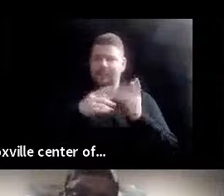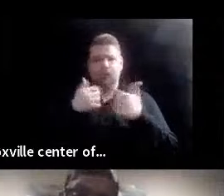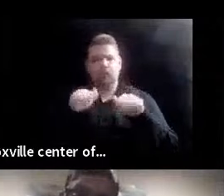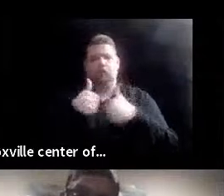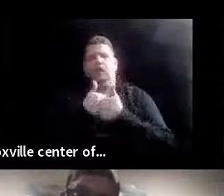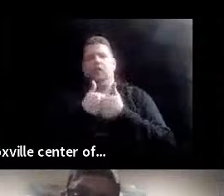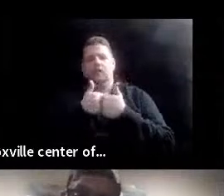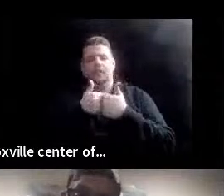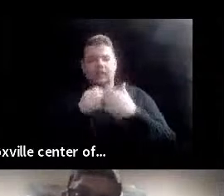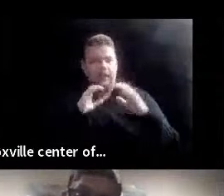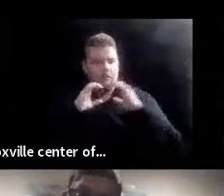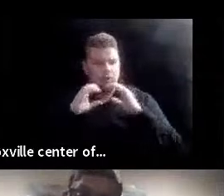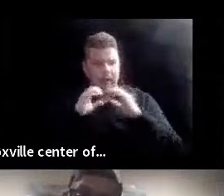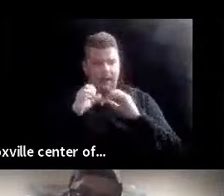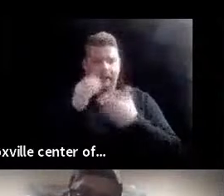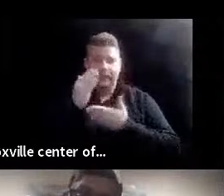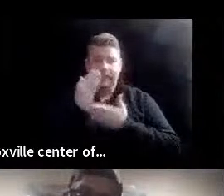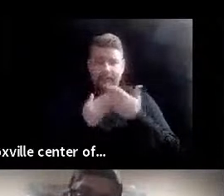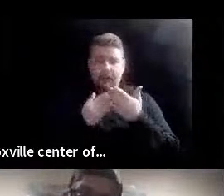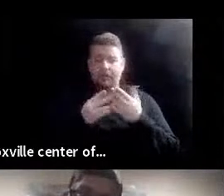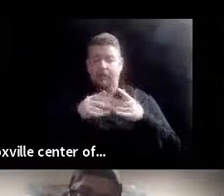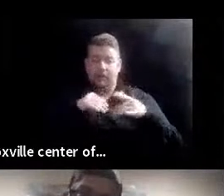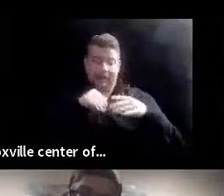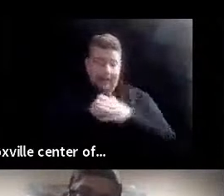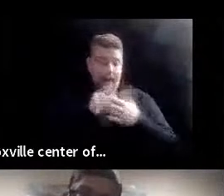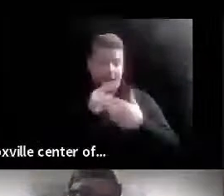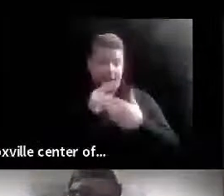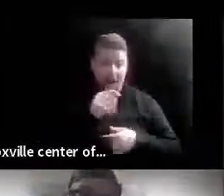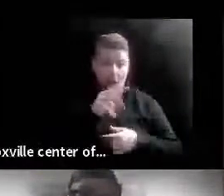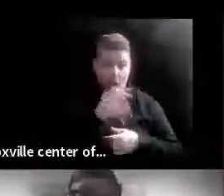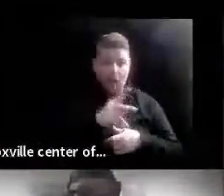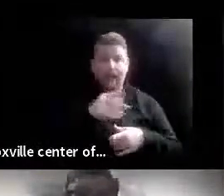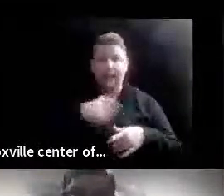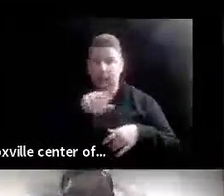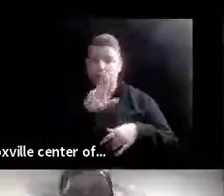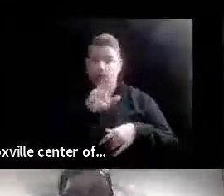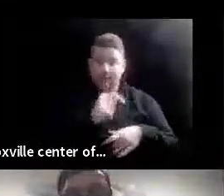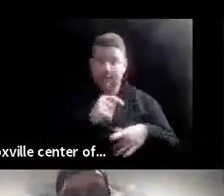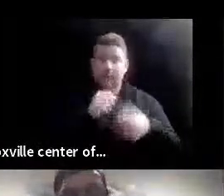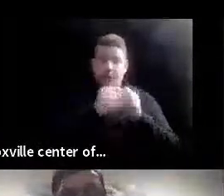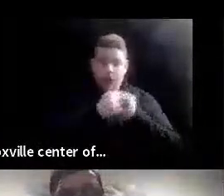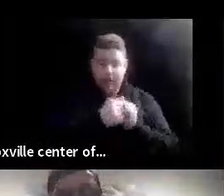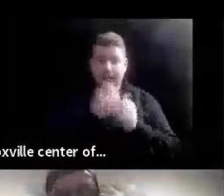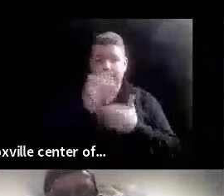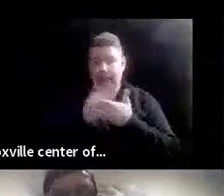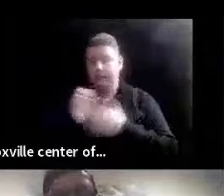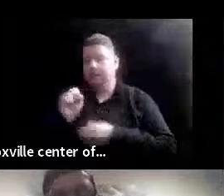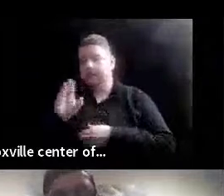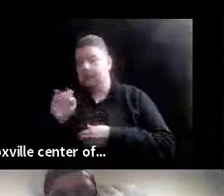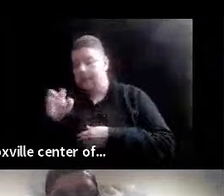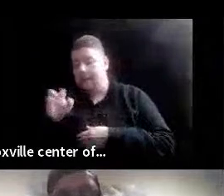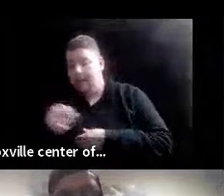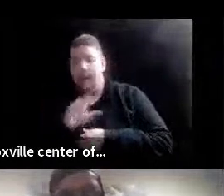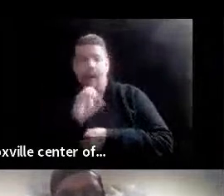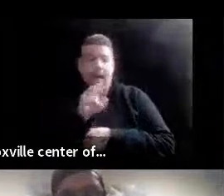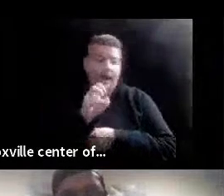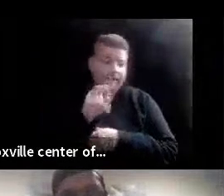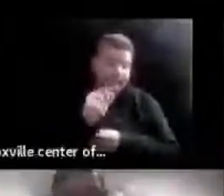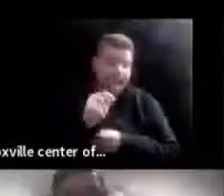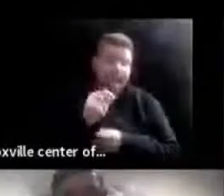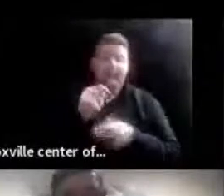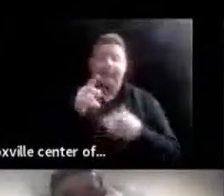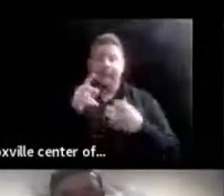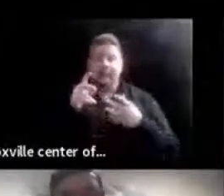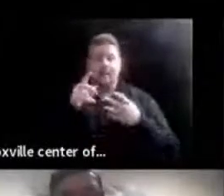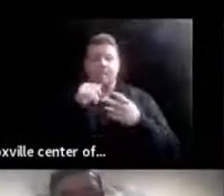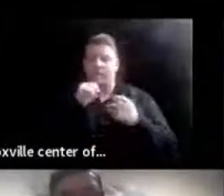with because some of them are in a network, like folks who work at UT or folks who work for Summit Medical or Covenant Health.